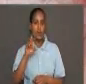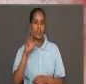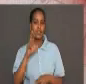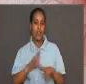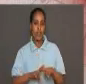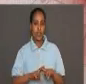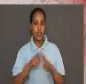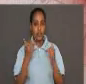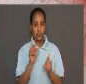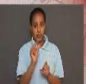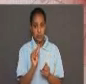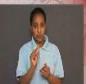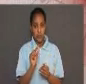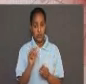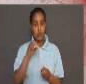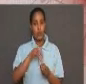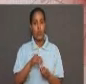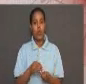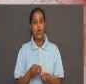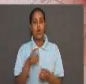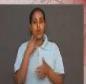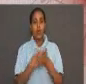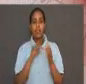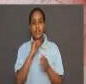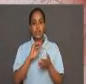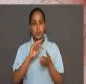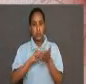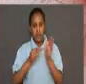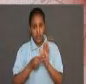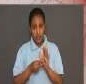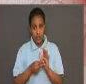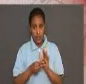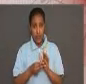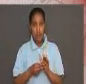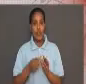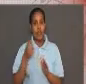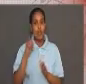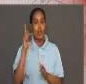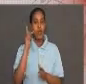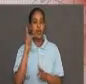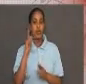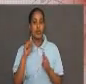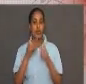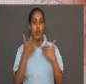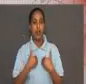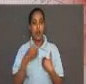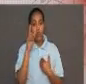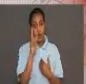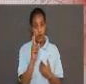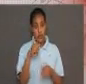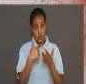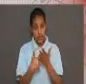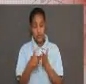Let us learn a bit more about what it means for a polymer to have one of